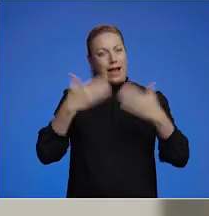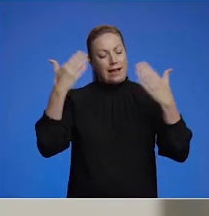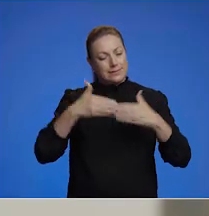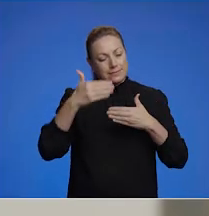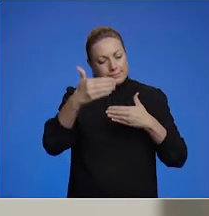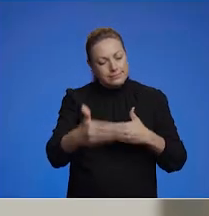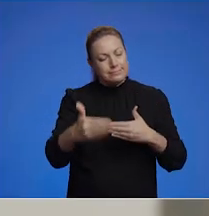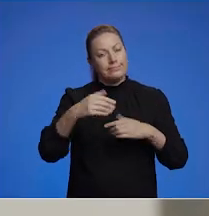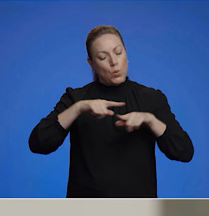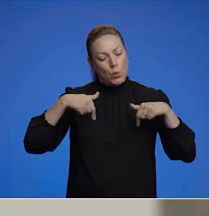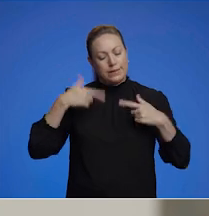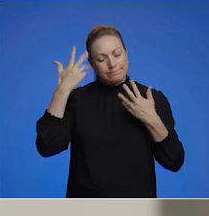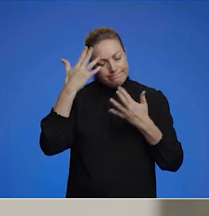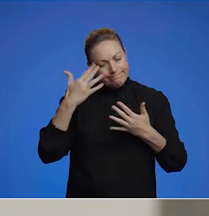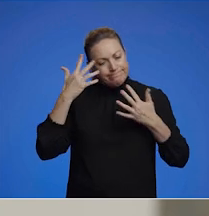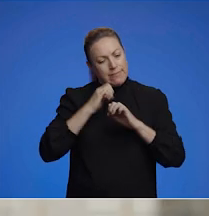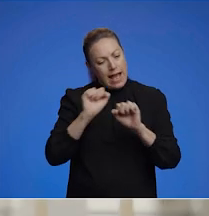us reflect on what we need.